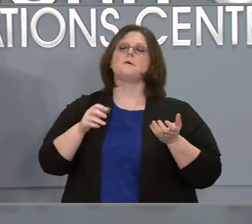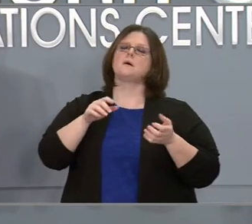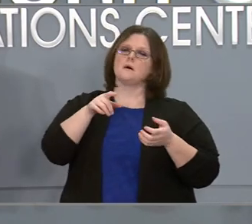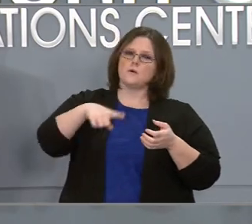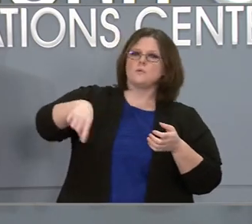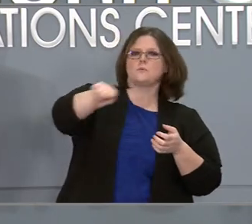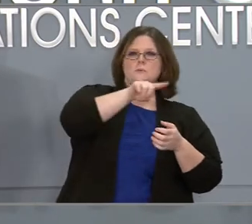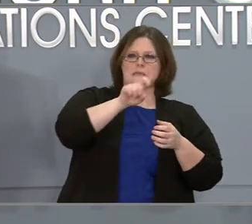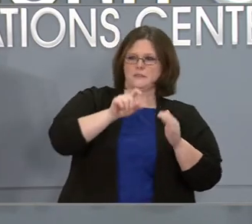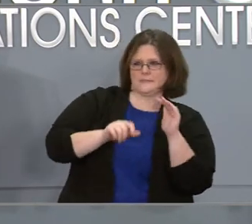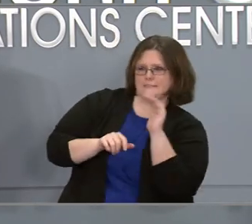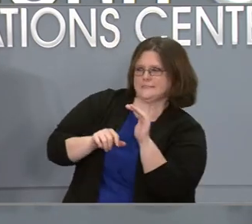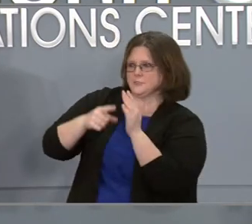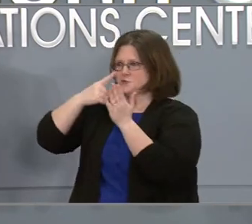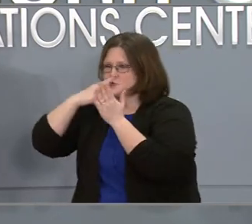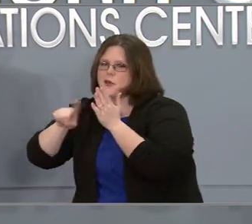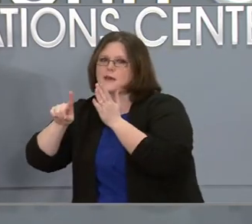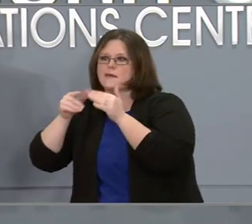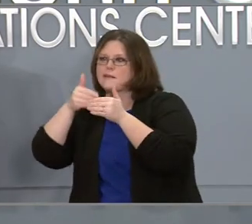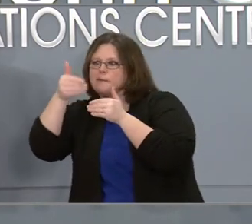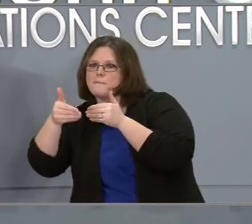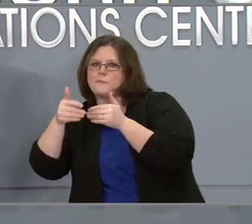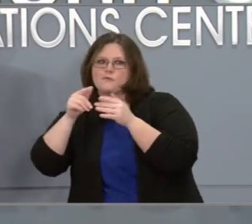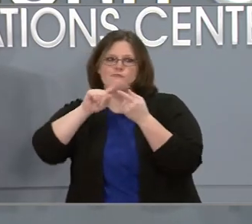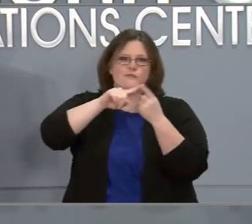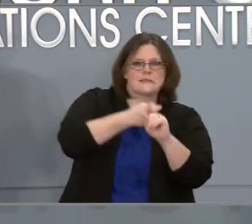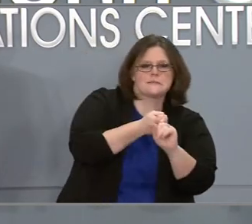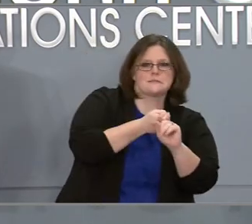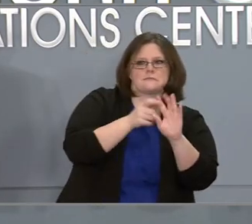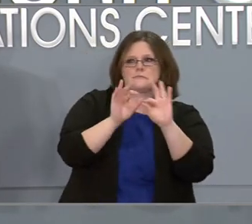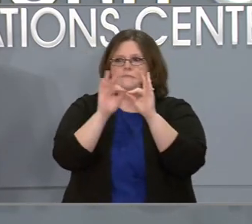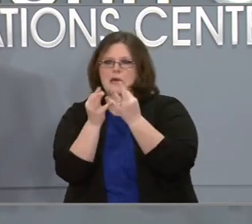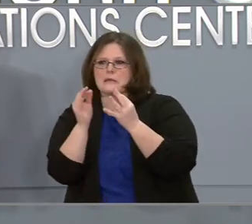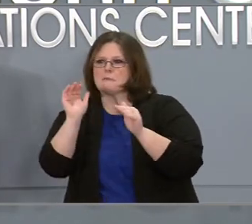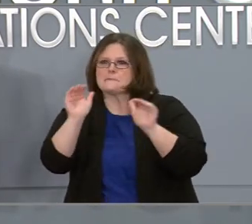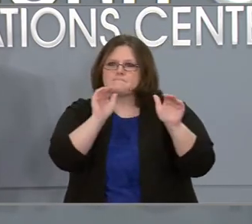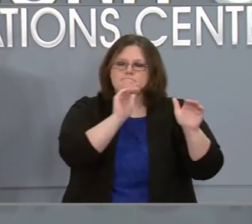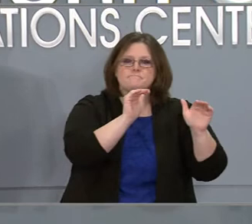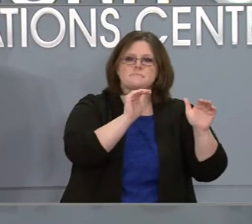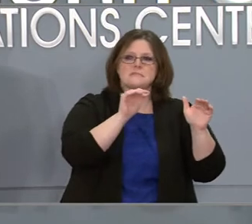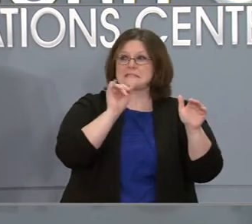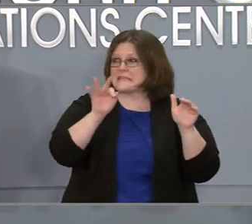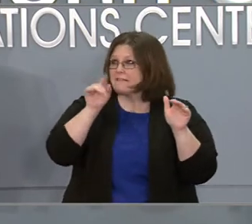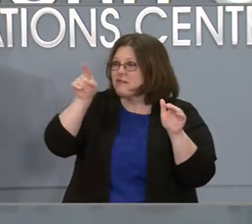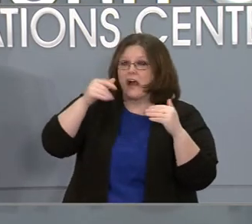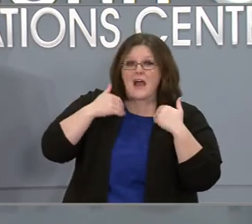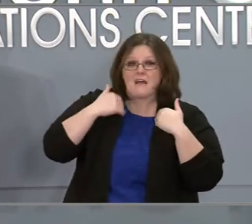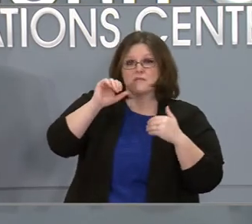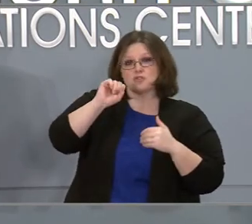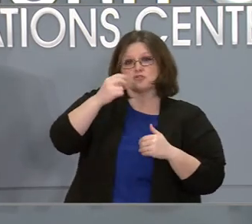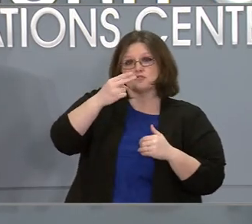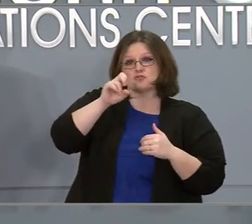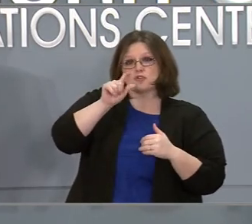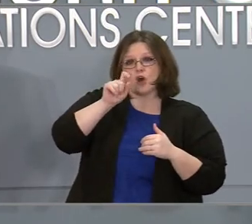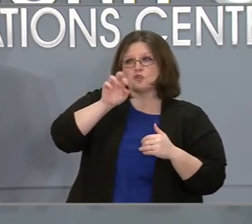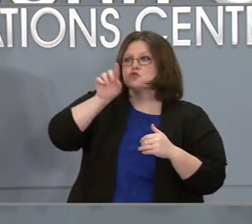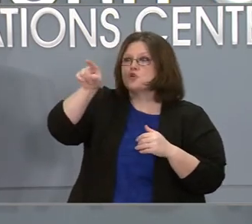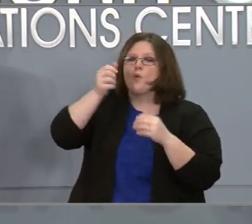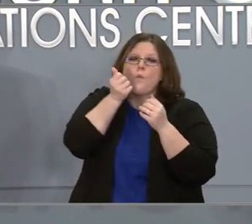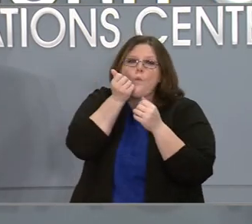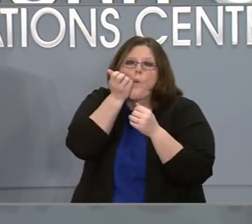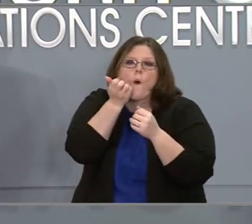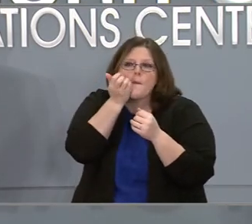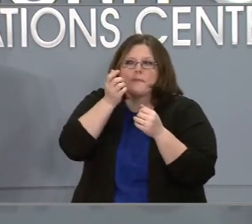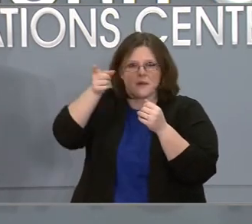on their friends and neighbors to make sure that they are taken care of, taken to a warming shelter, or